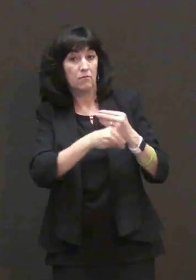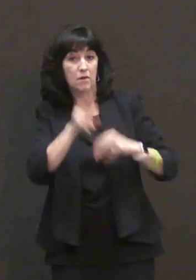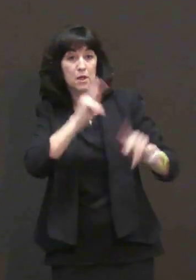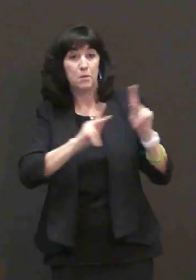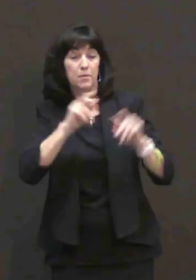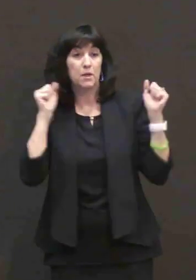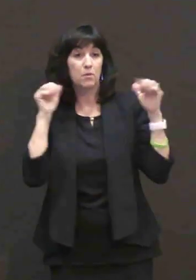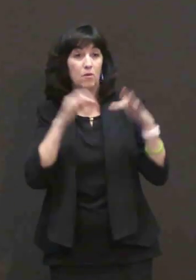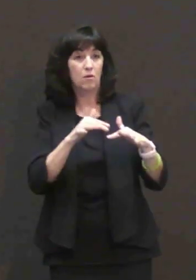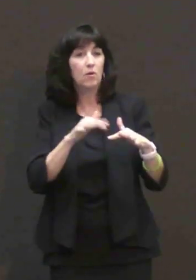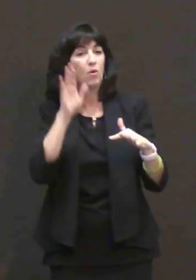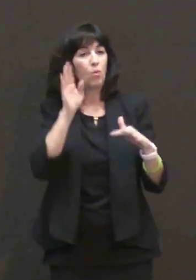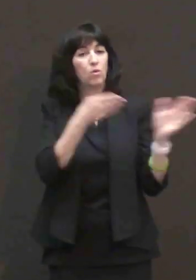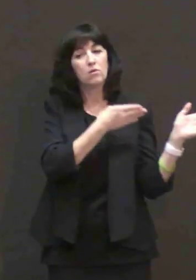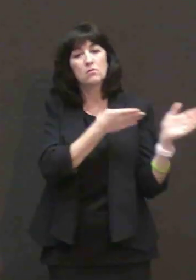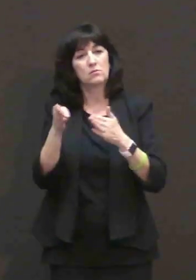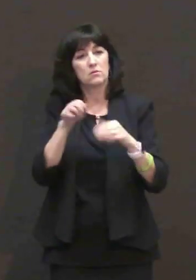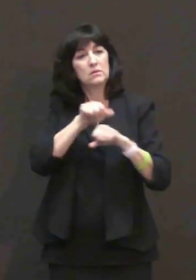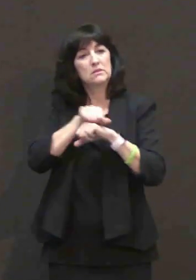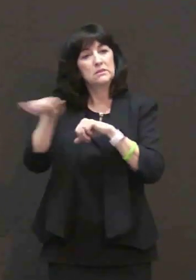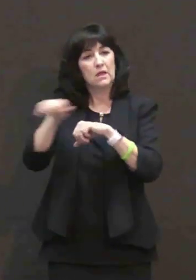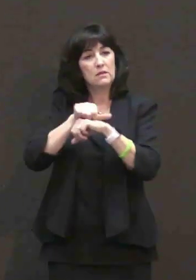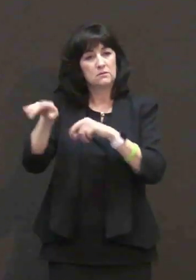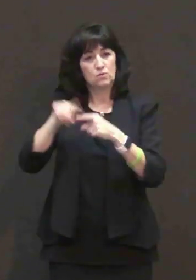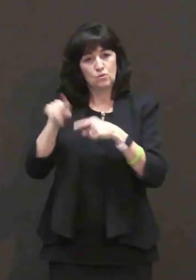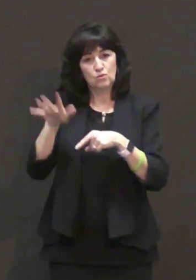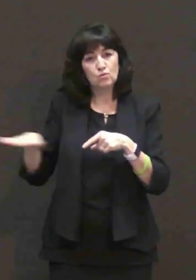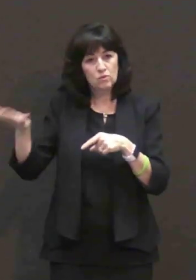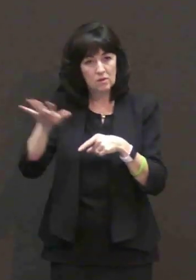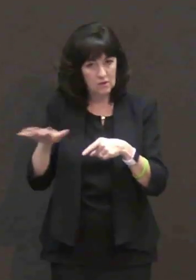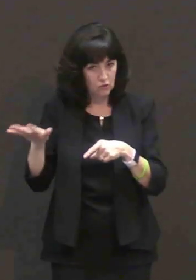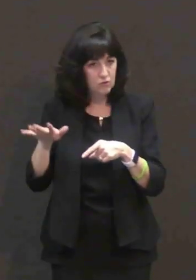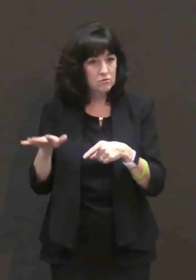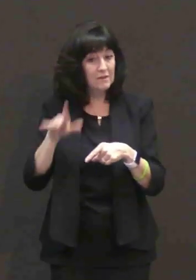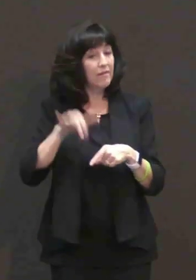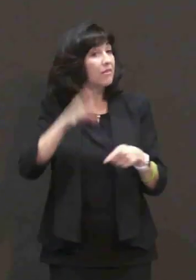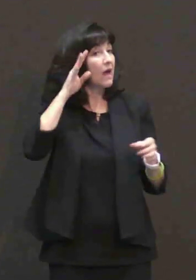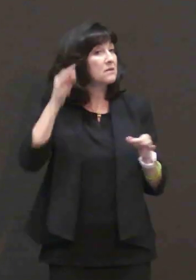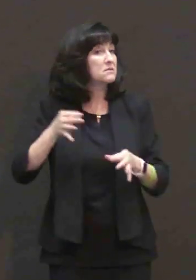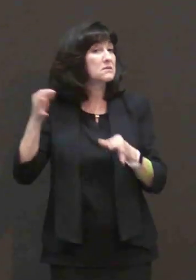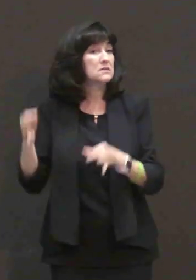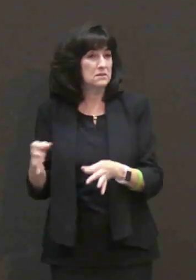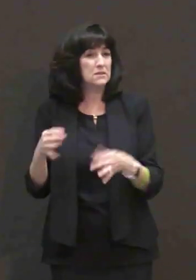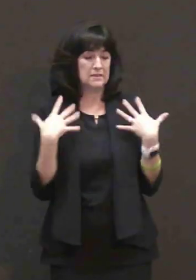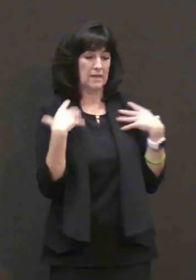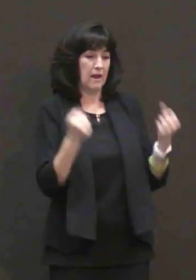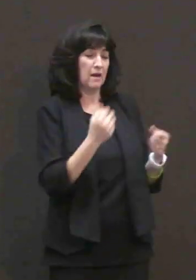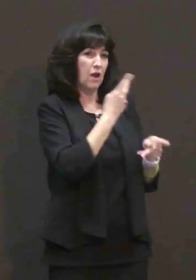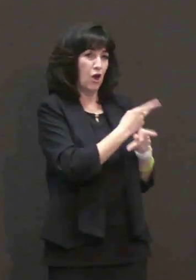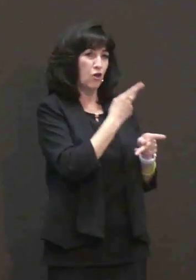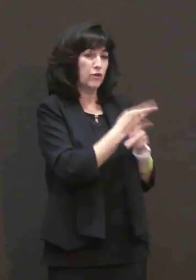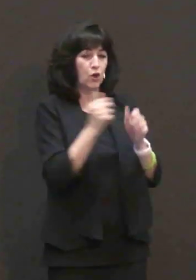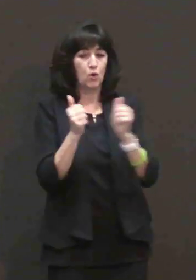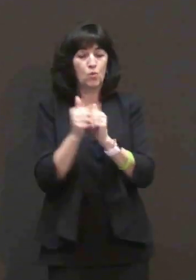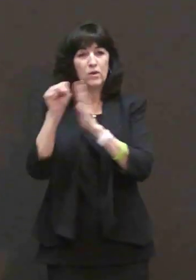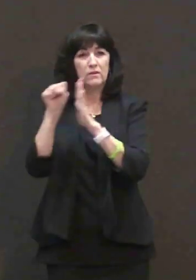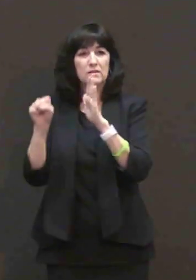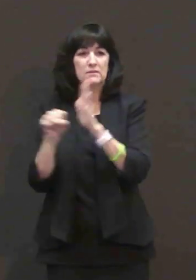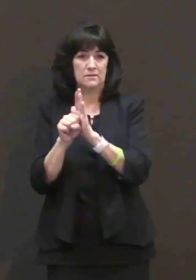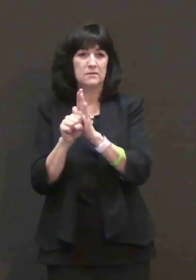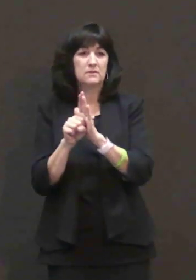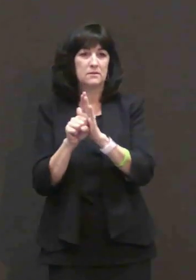on as a collective decision between the state and also the healthcare system when they kind of reach that point where they're saying,